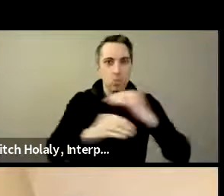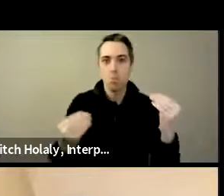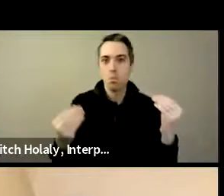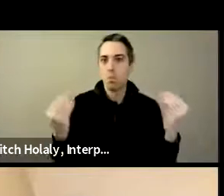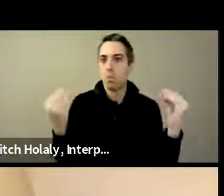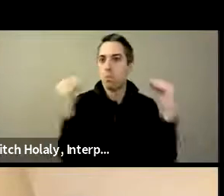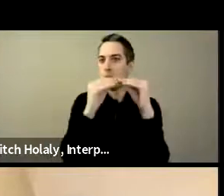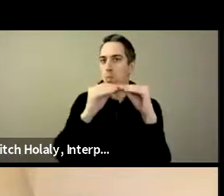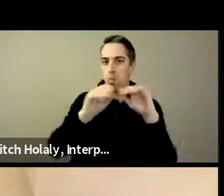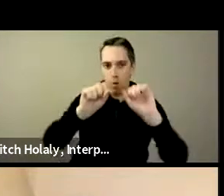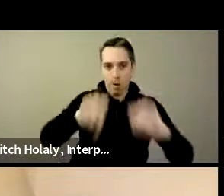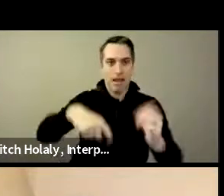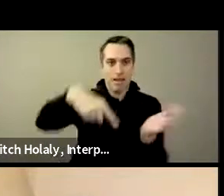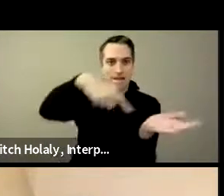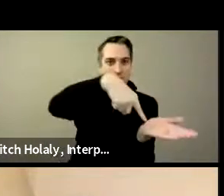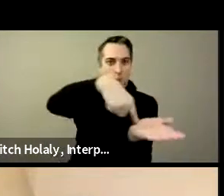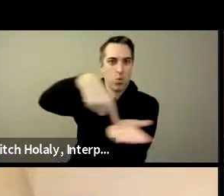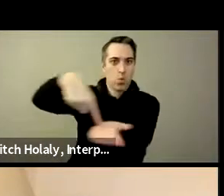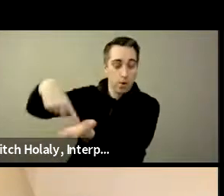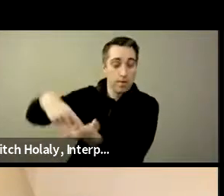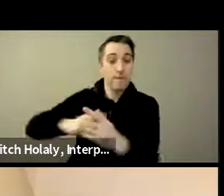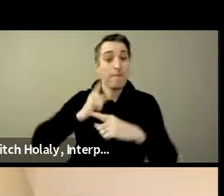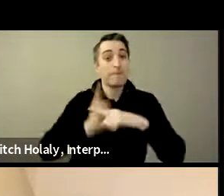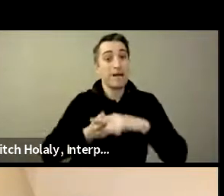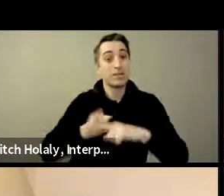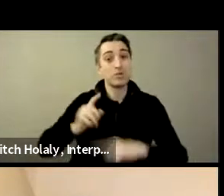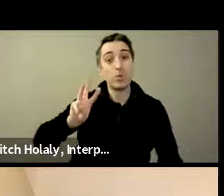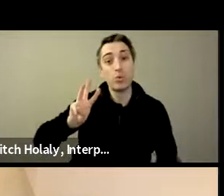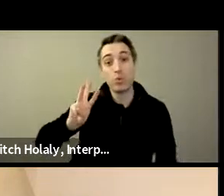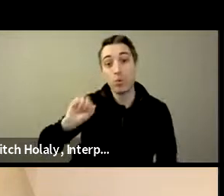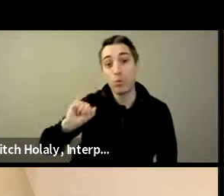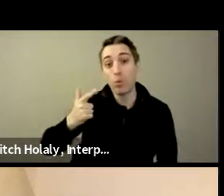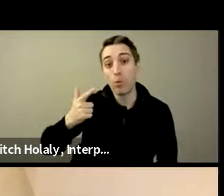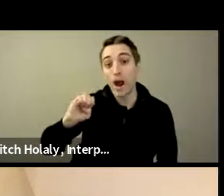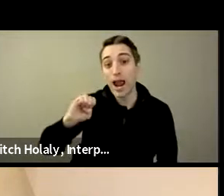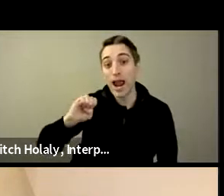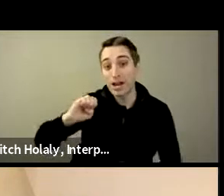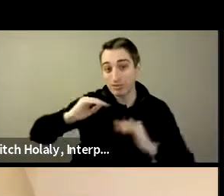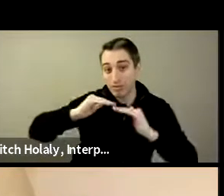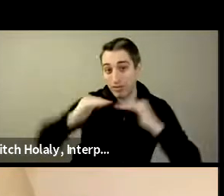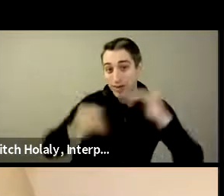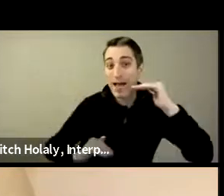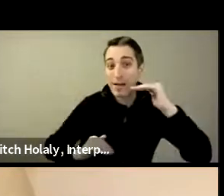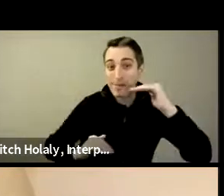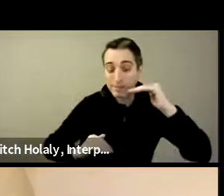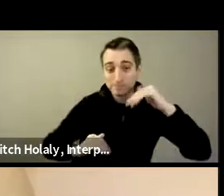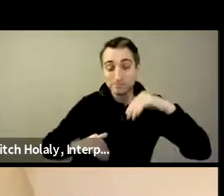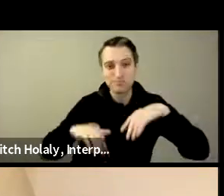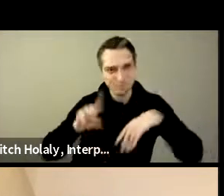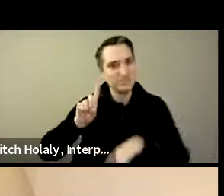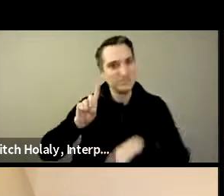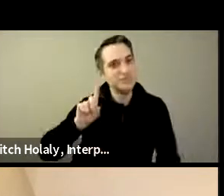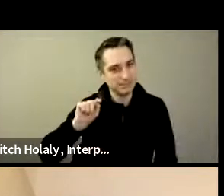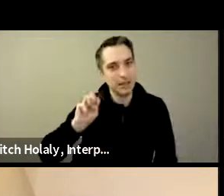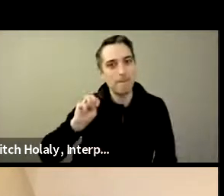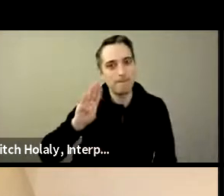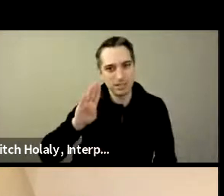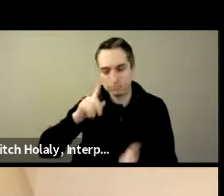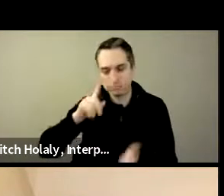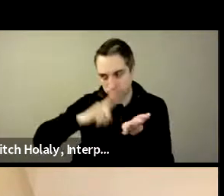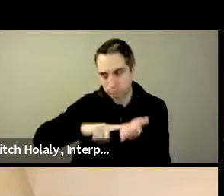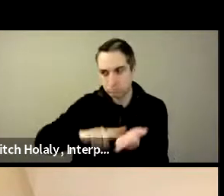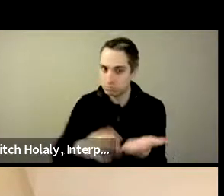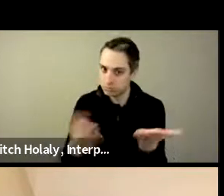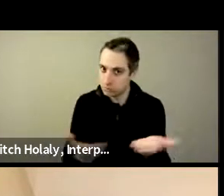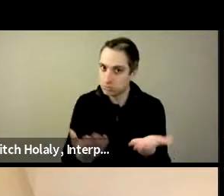Yeah, with the wage gap as it exists, that's another thing DTMB is looking into, the wage gap for Michigan, here in